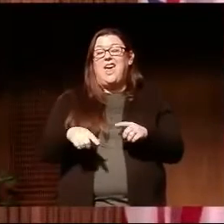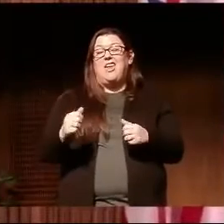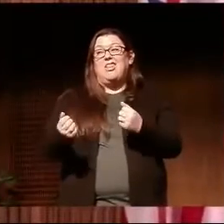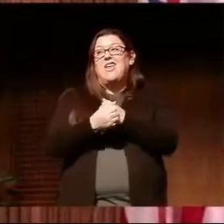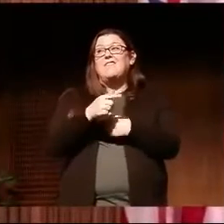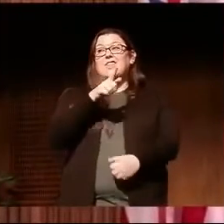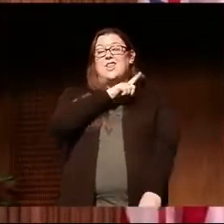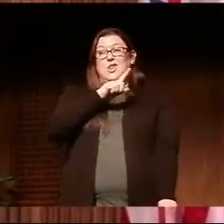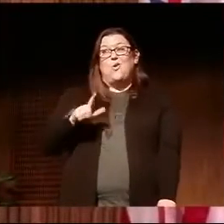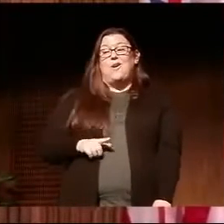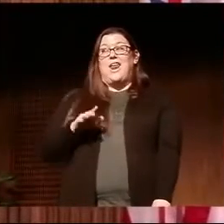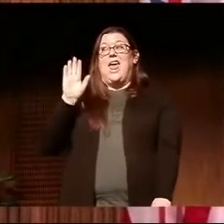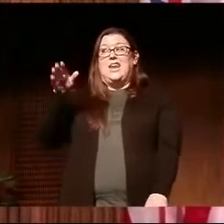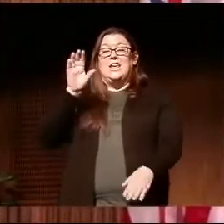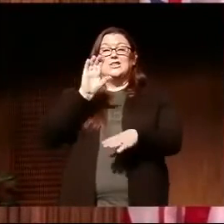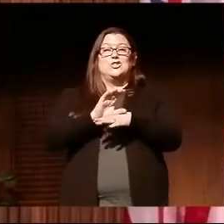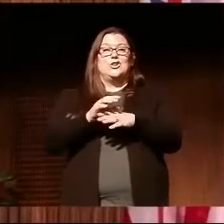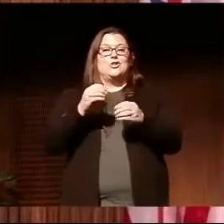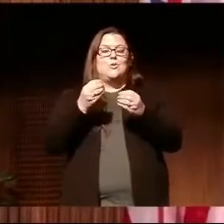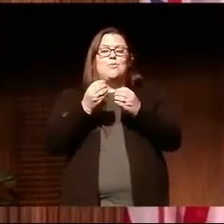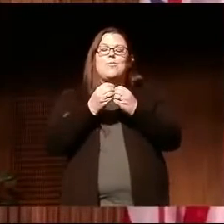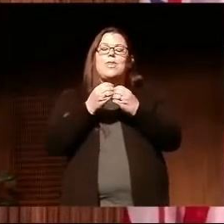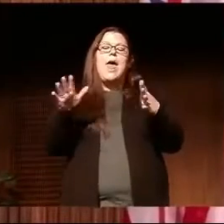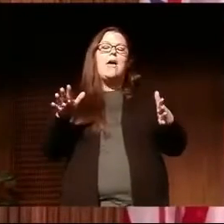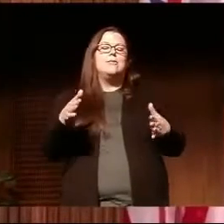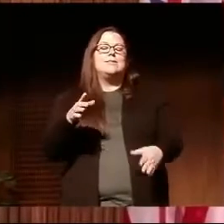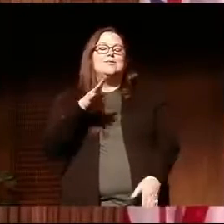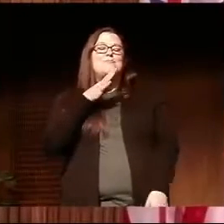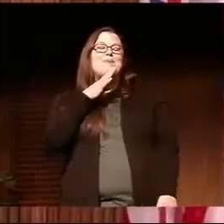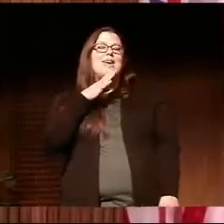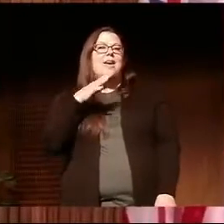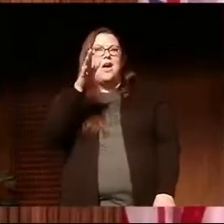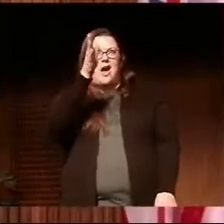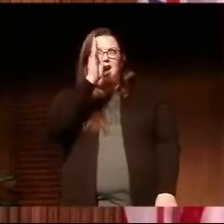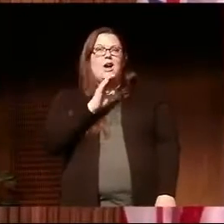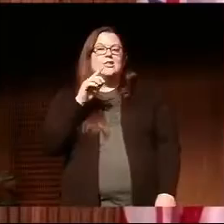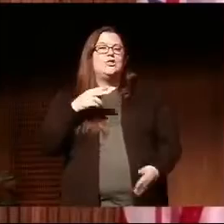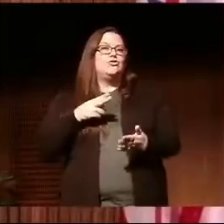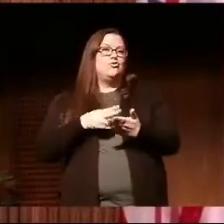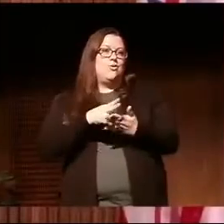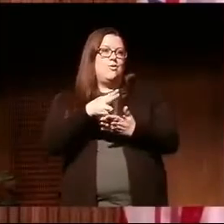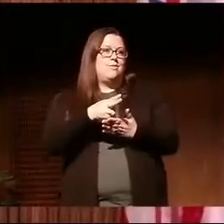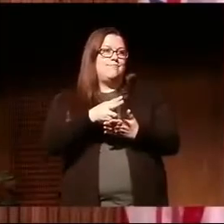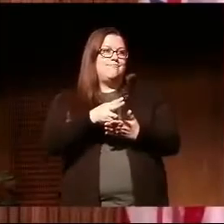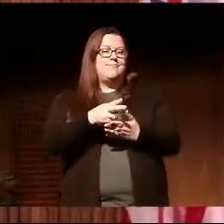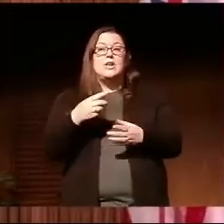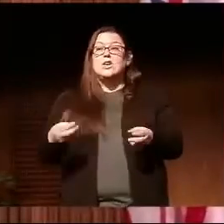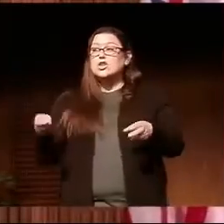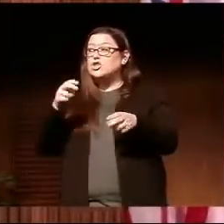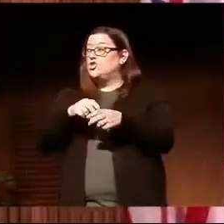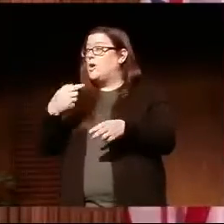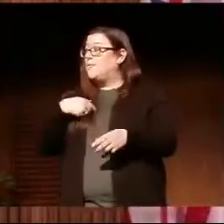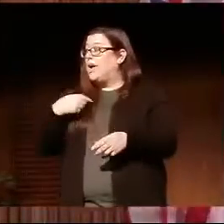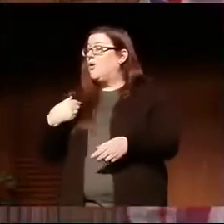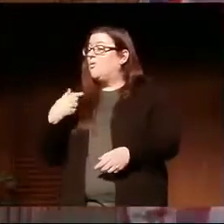love his church without speaking God's truth. Nick, if you'll come up here and join me, we'll pray, and then you